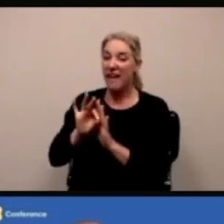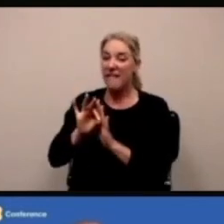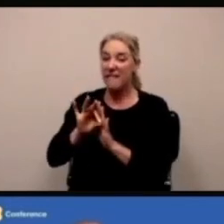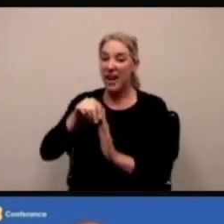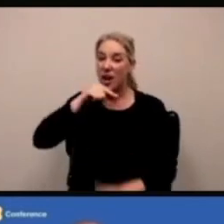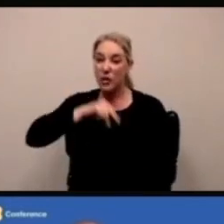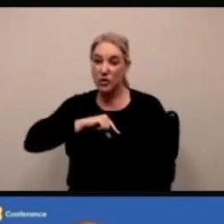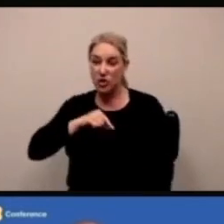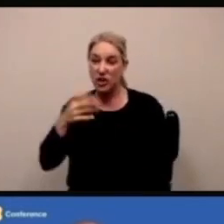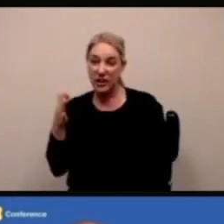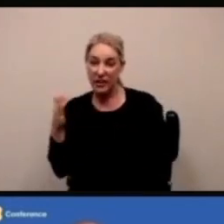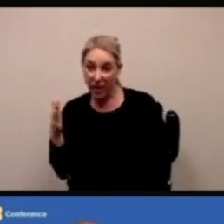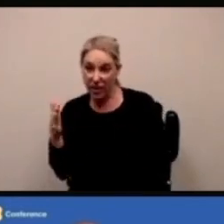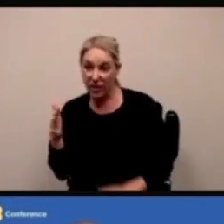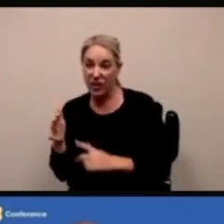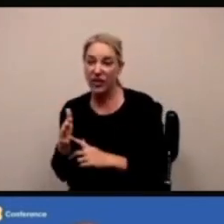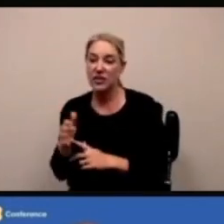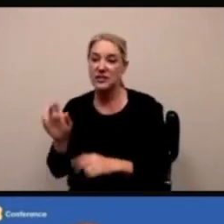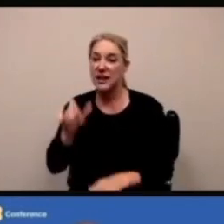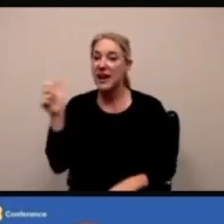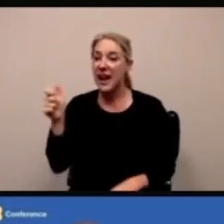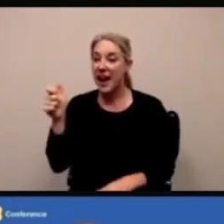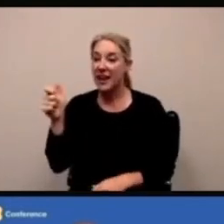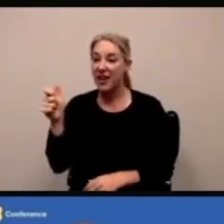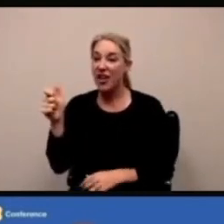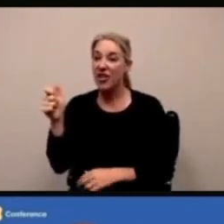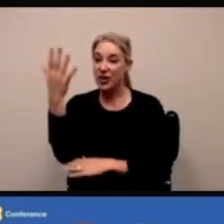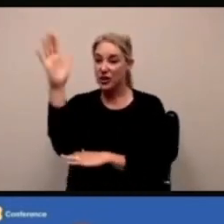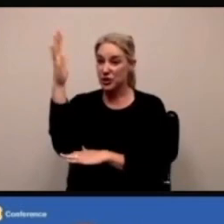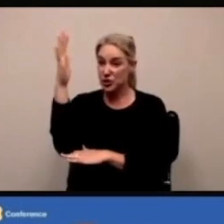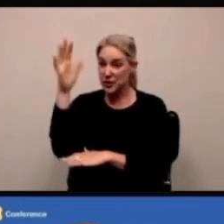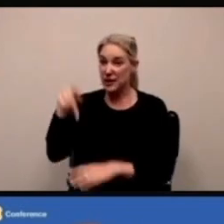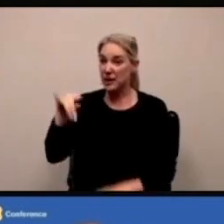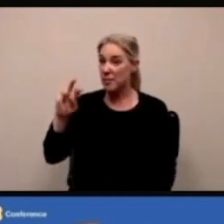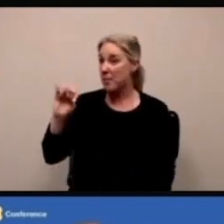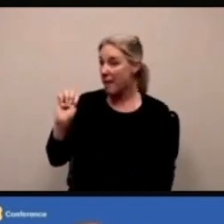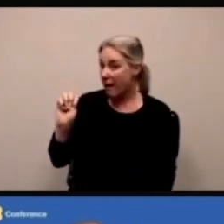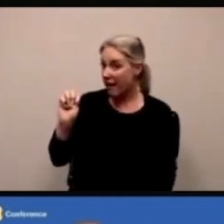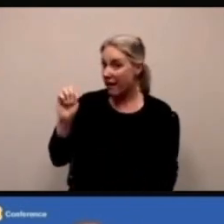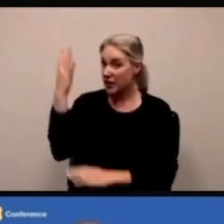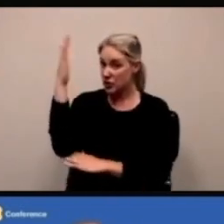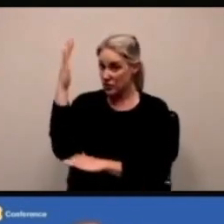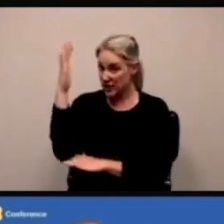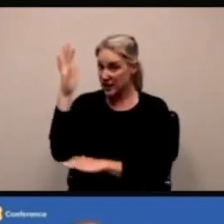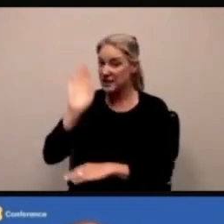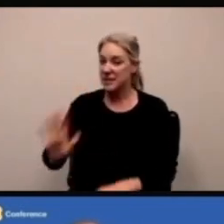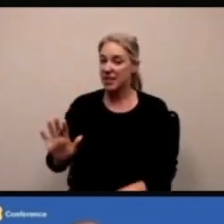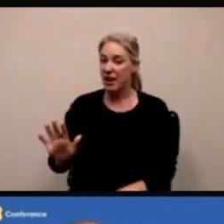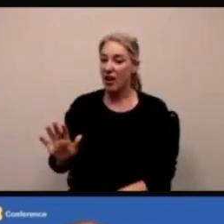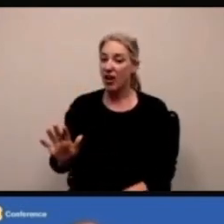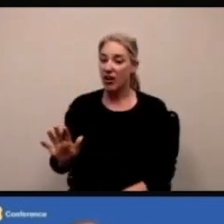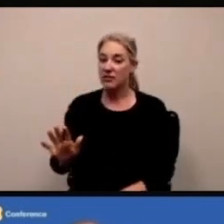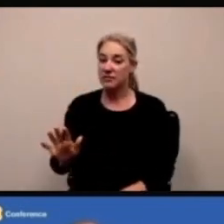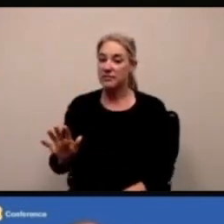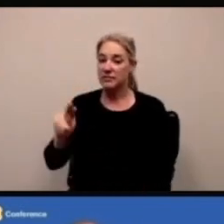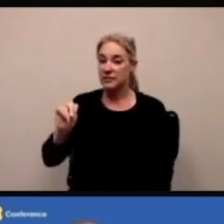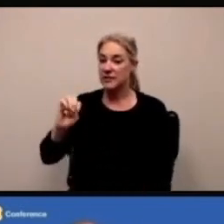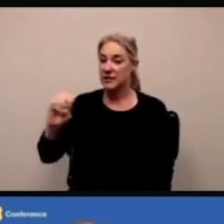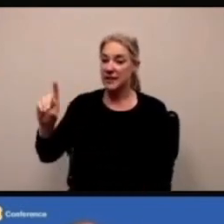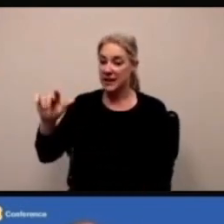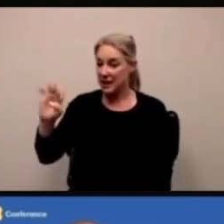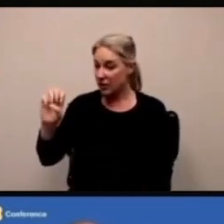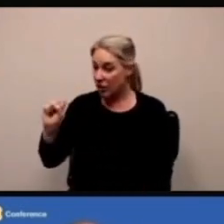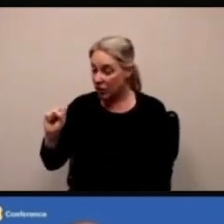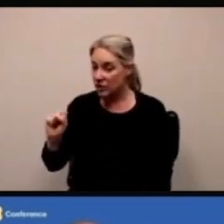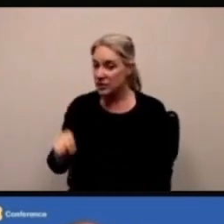trees, and a lot of other pine trees. You can see the needles and the eyebrows,